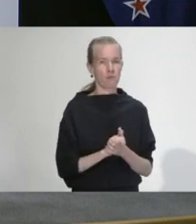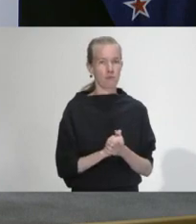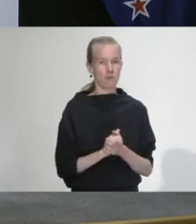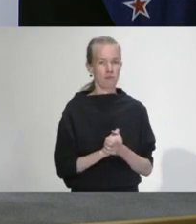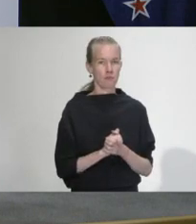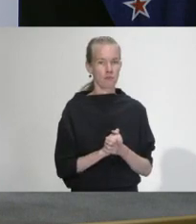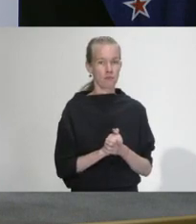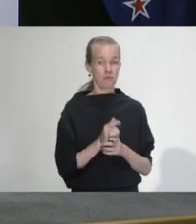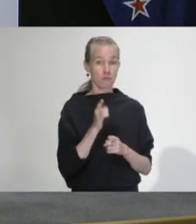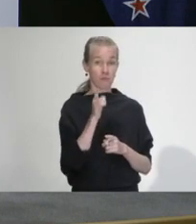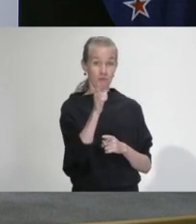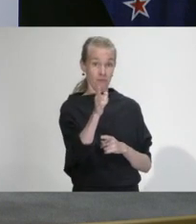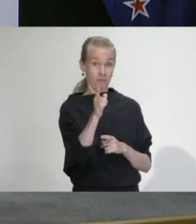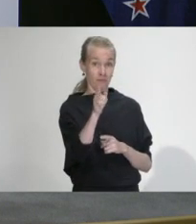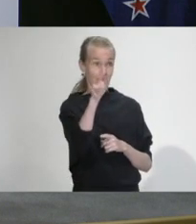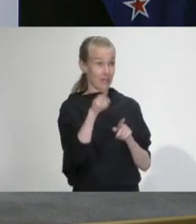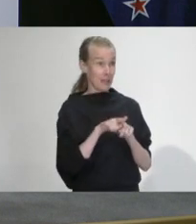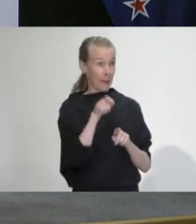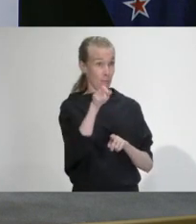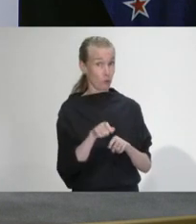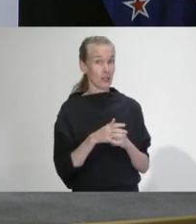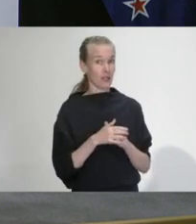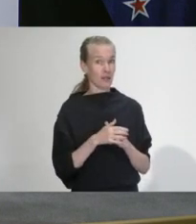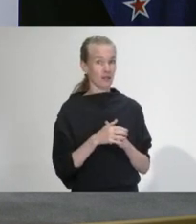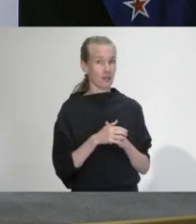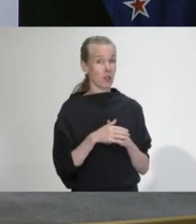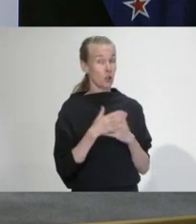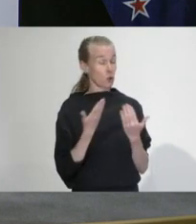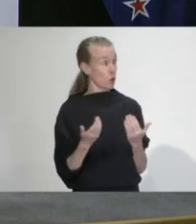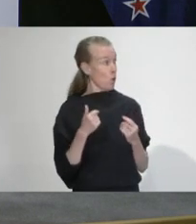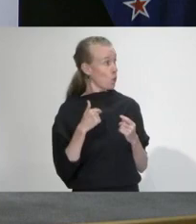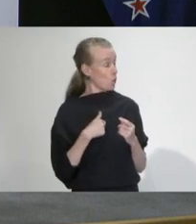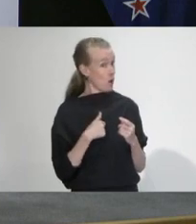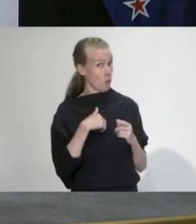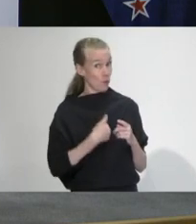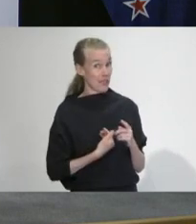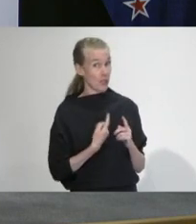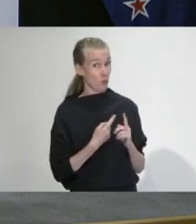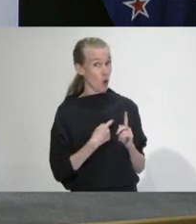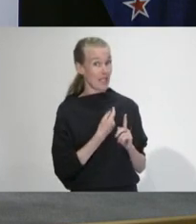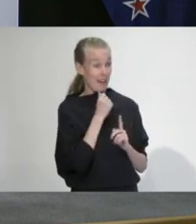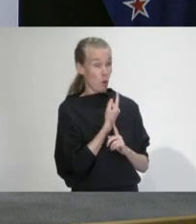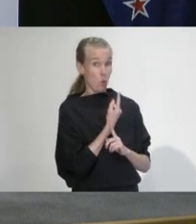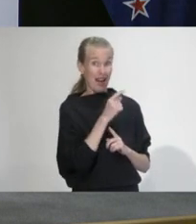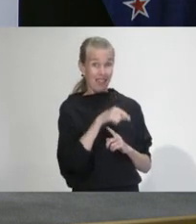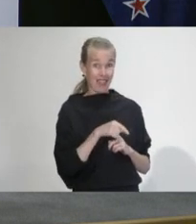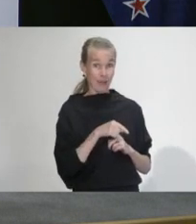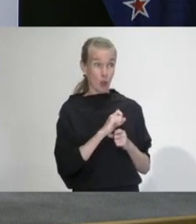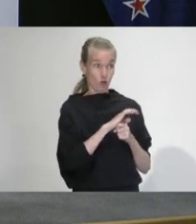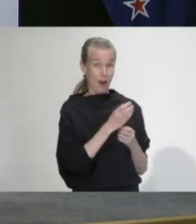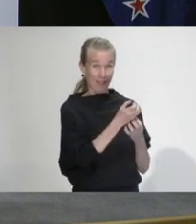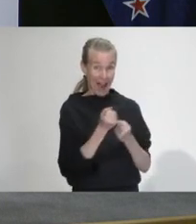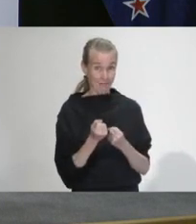trace 7,000 people, contacts for 1,000 cases. Will we need to be able to do that before we